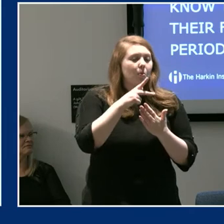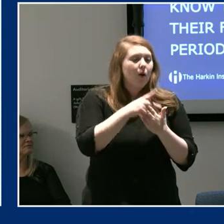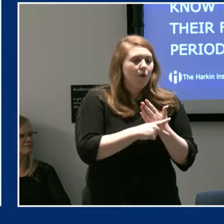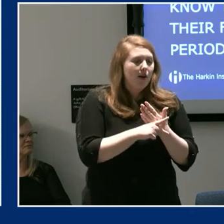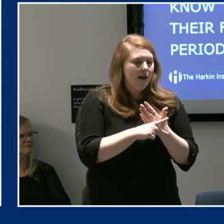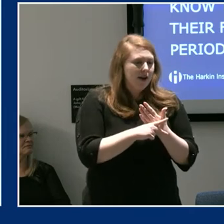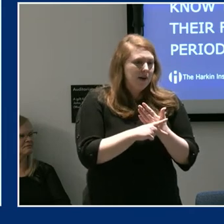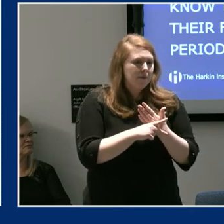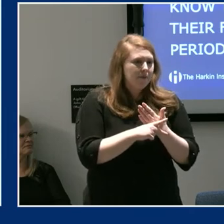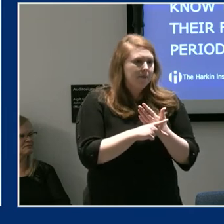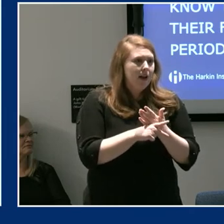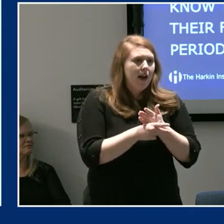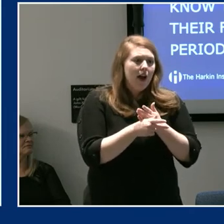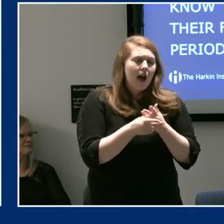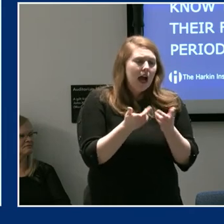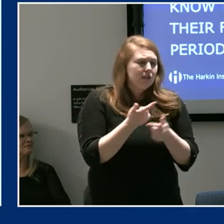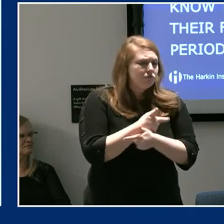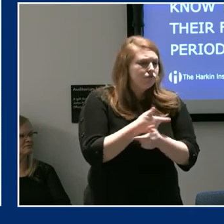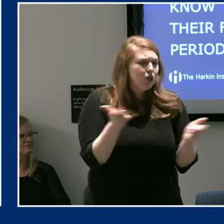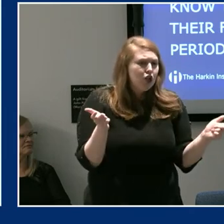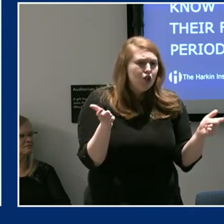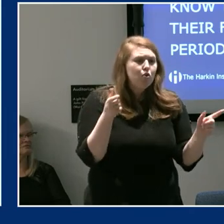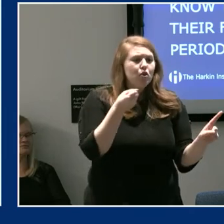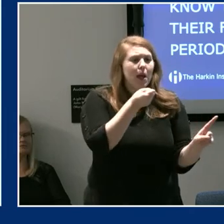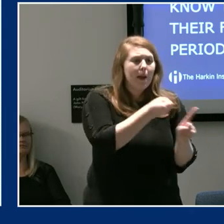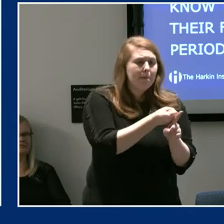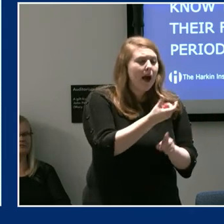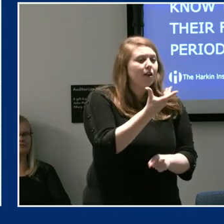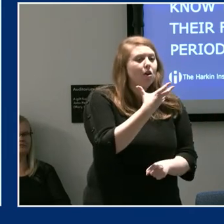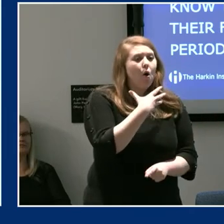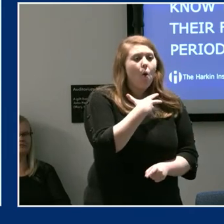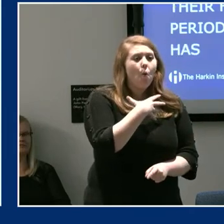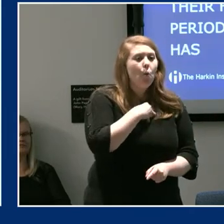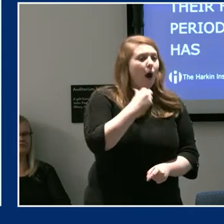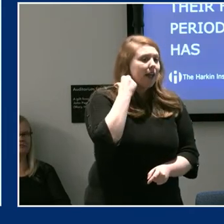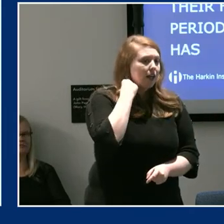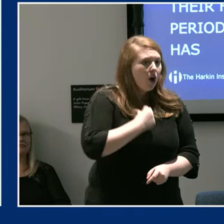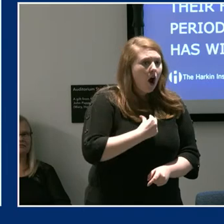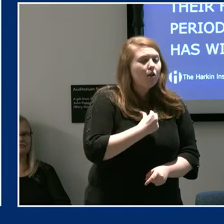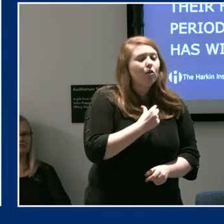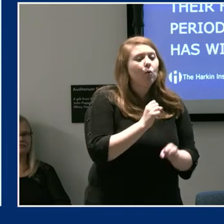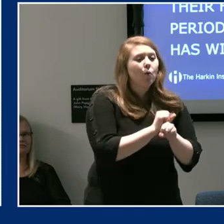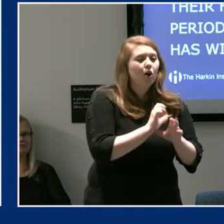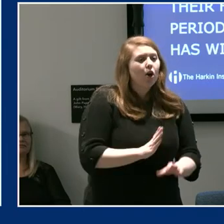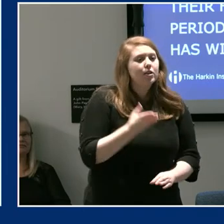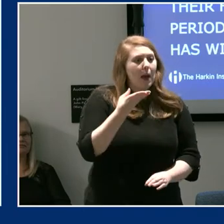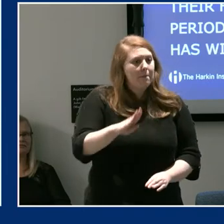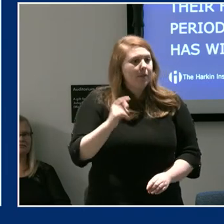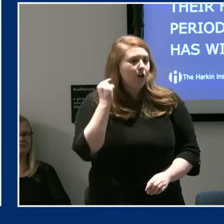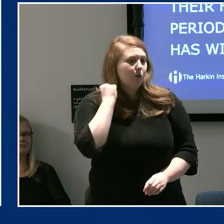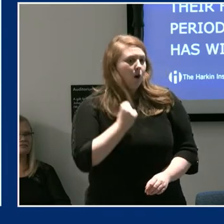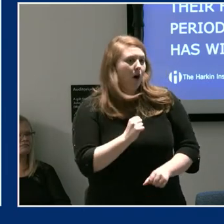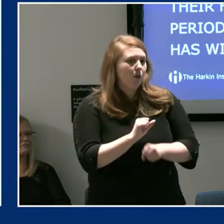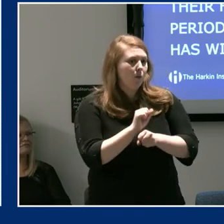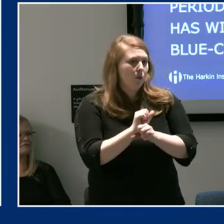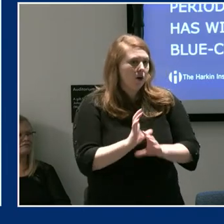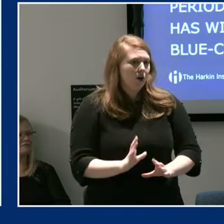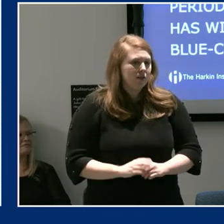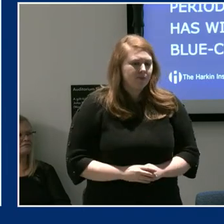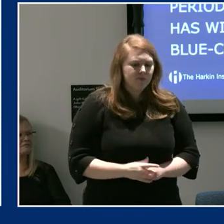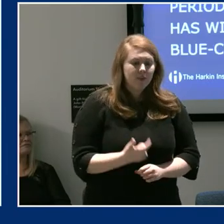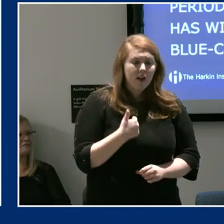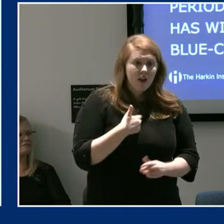has widespread impact on white-collar and blue-collar workers. And when I was asked to do this program